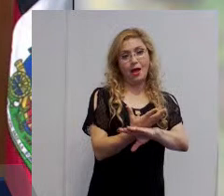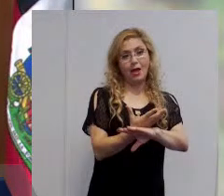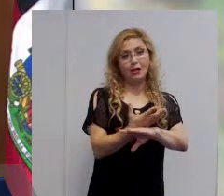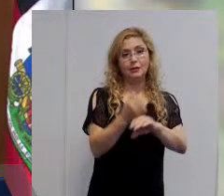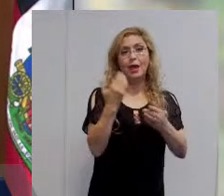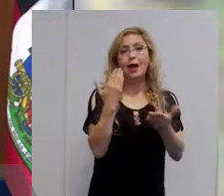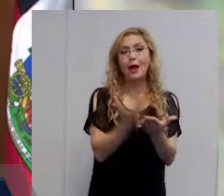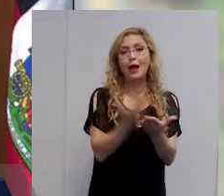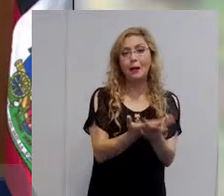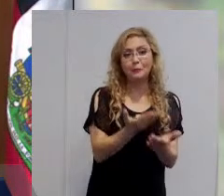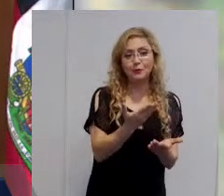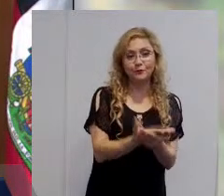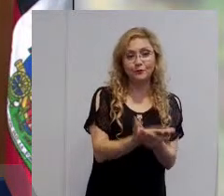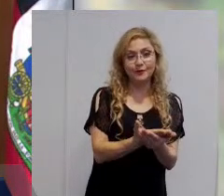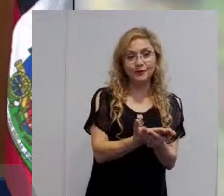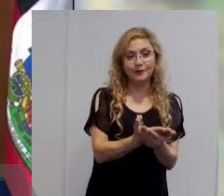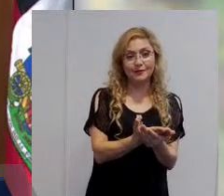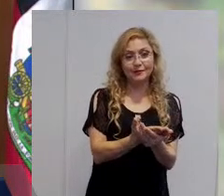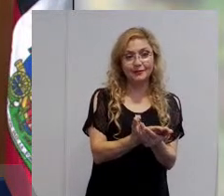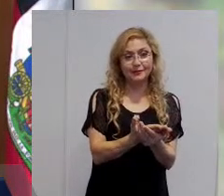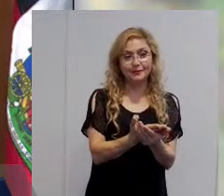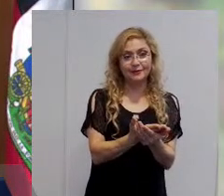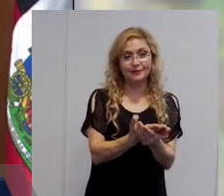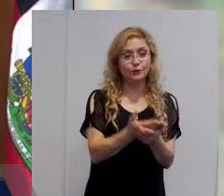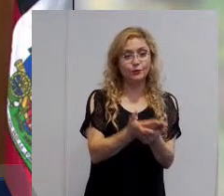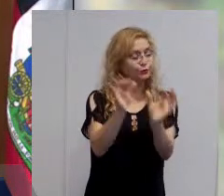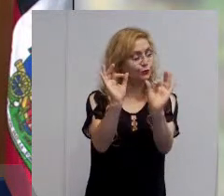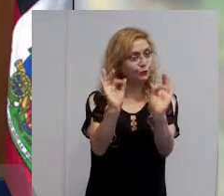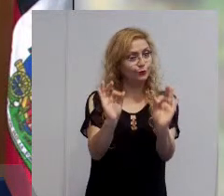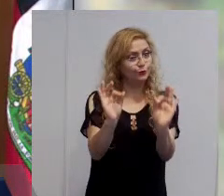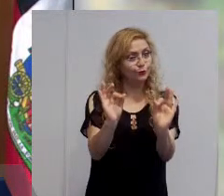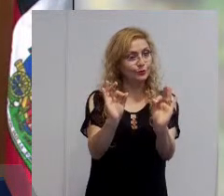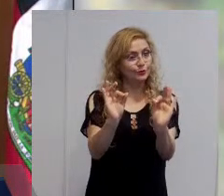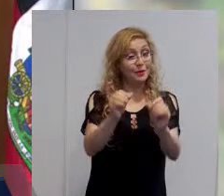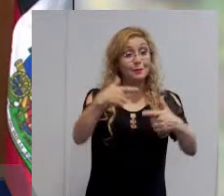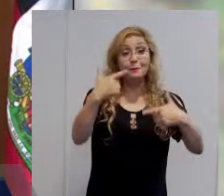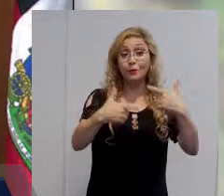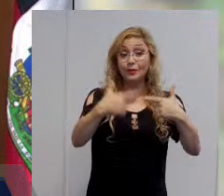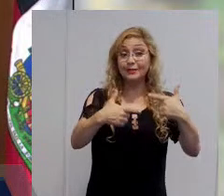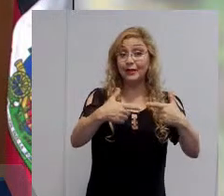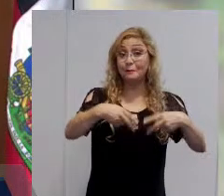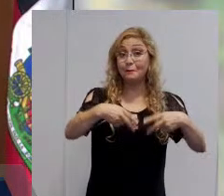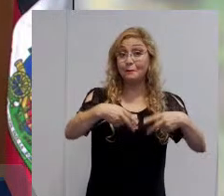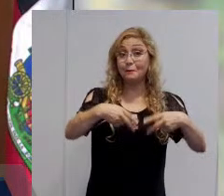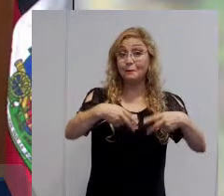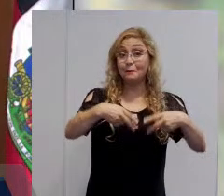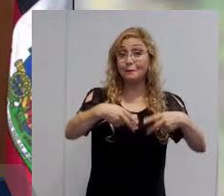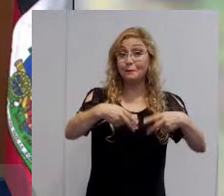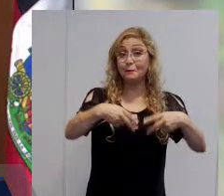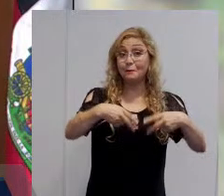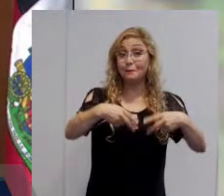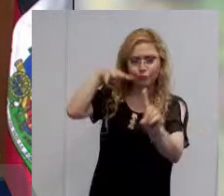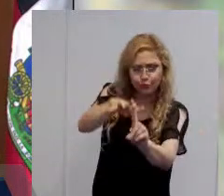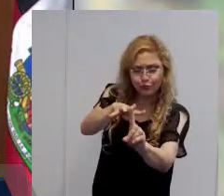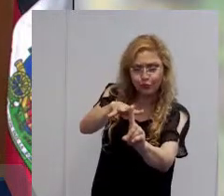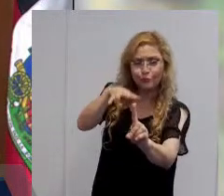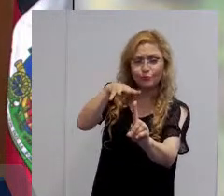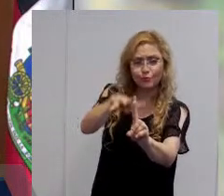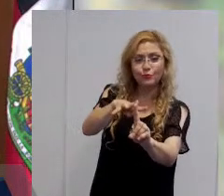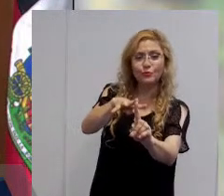of opportunity here, a specific window of time that we need to take advantage of so that public policy can